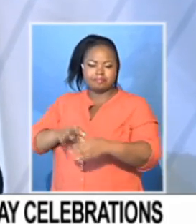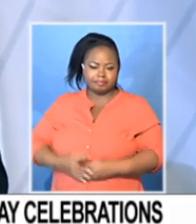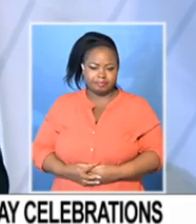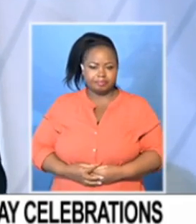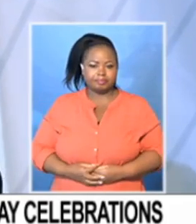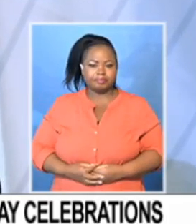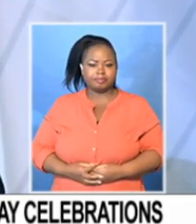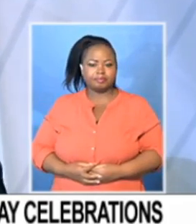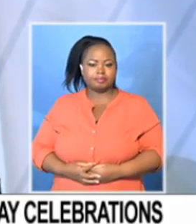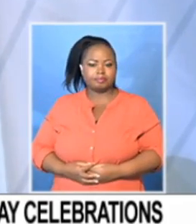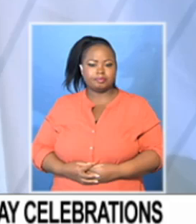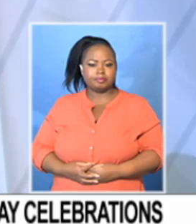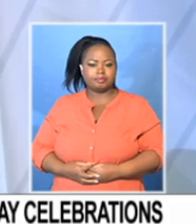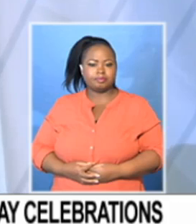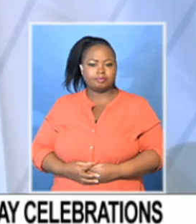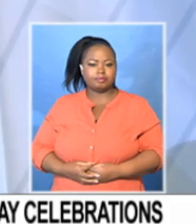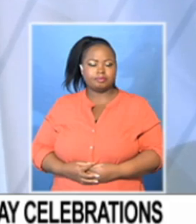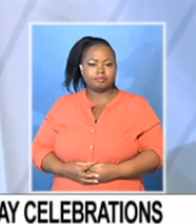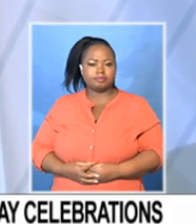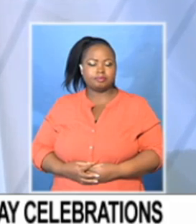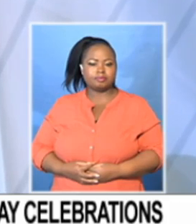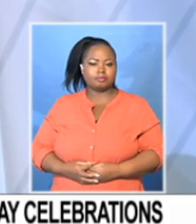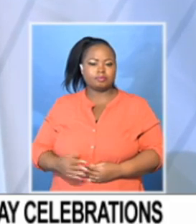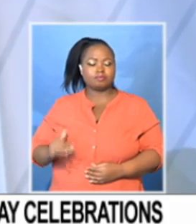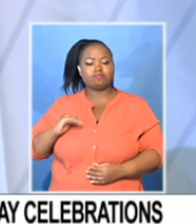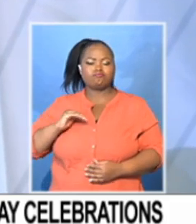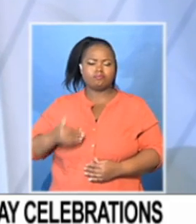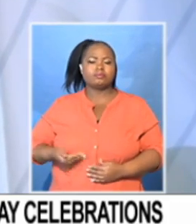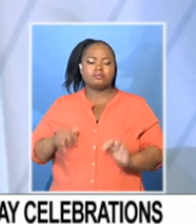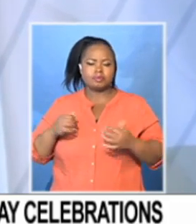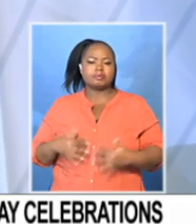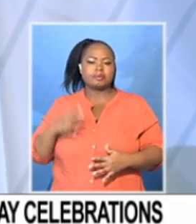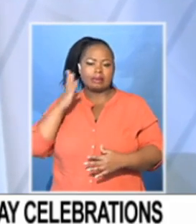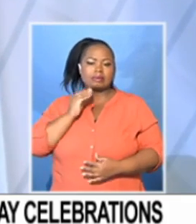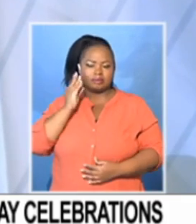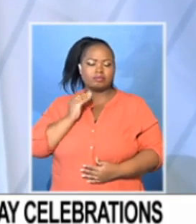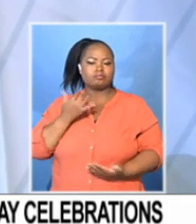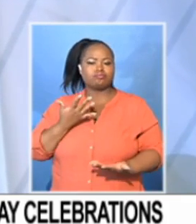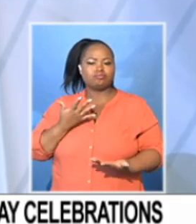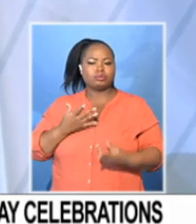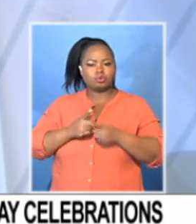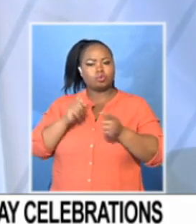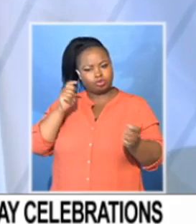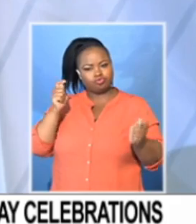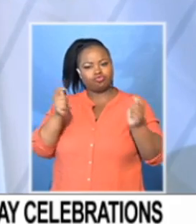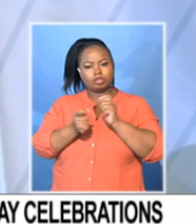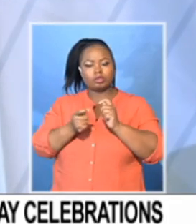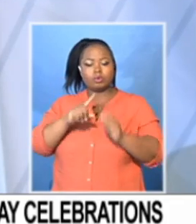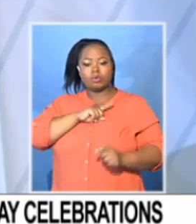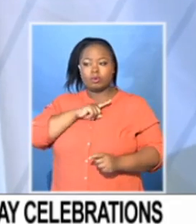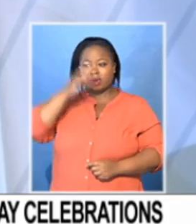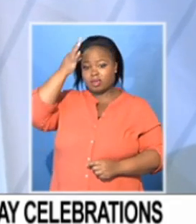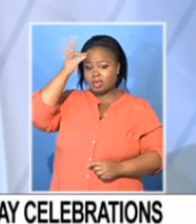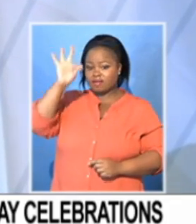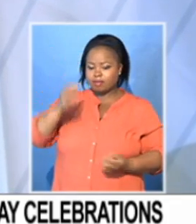Women experience change directly when these services are provided by